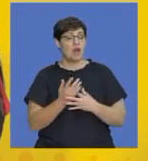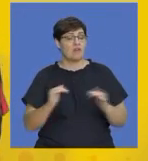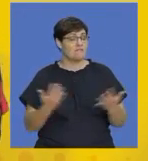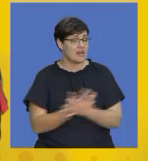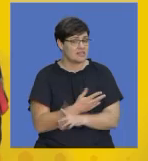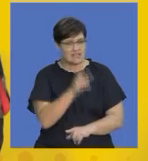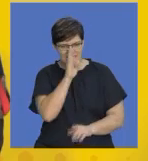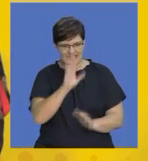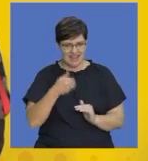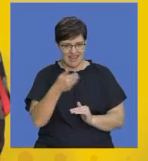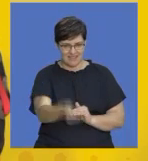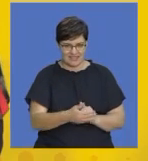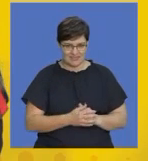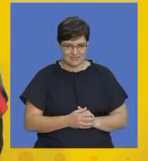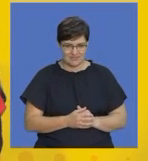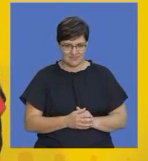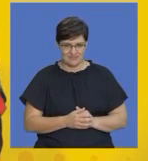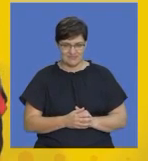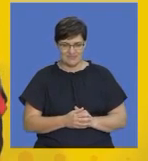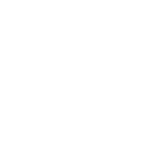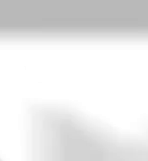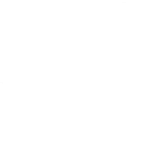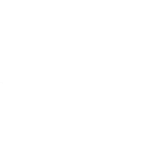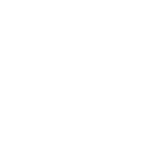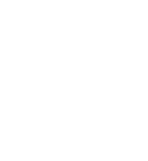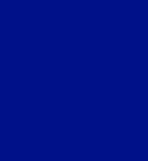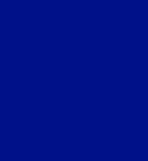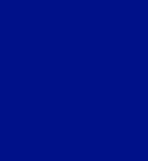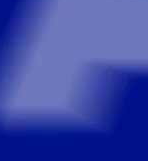break and we'll see you straight after this.